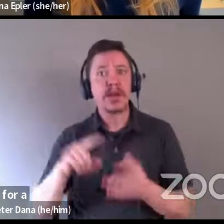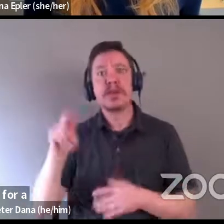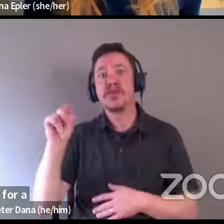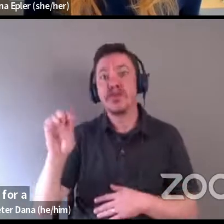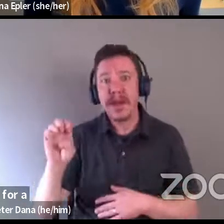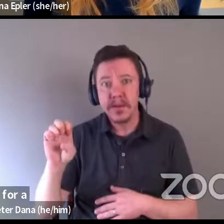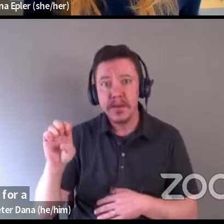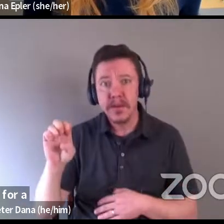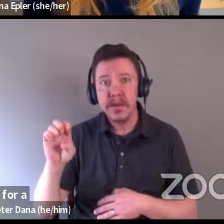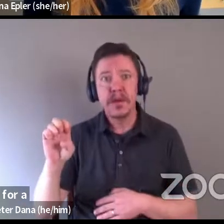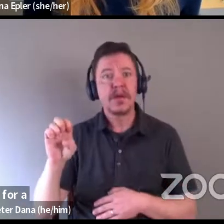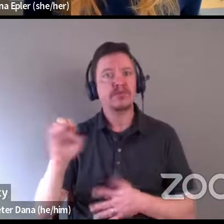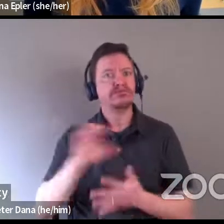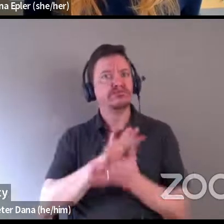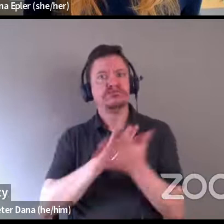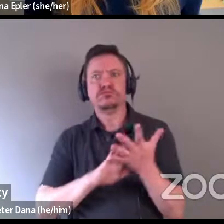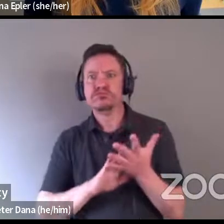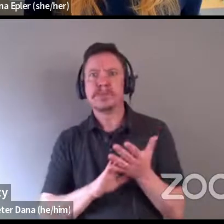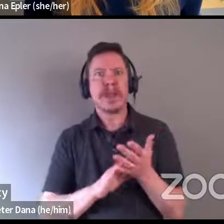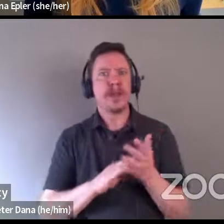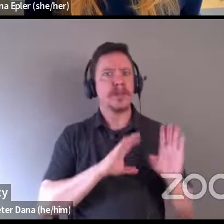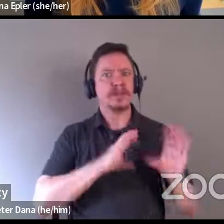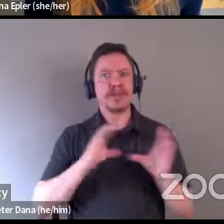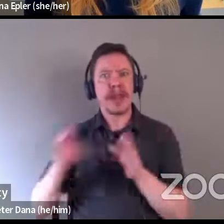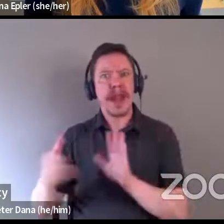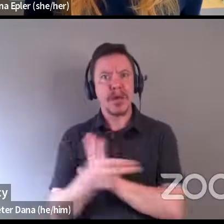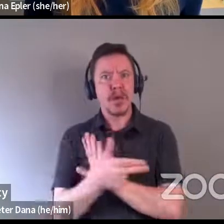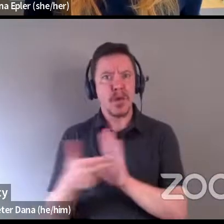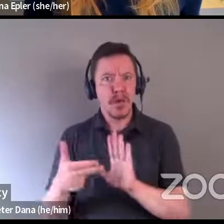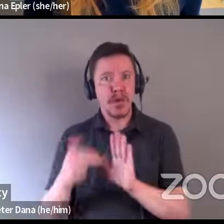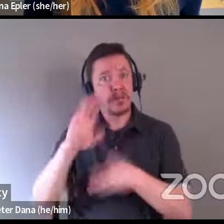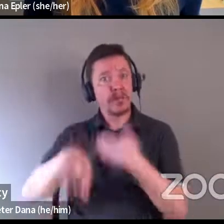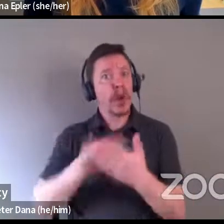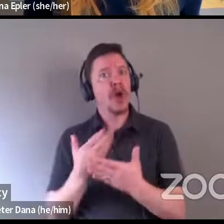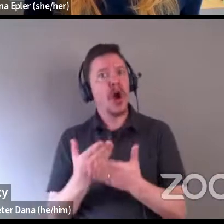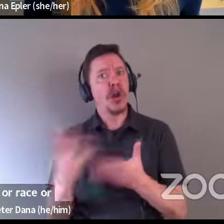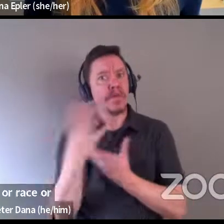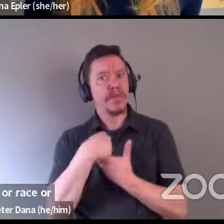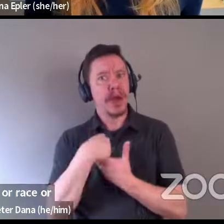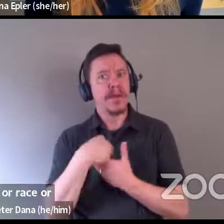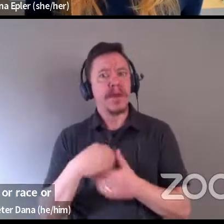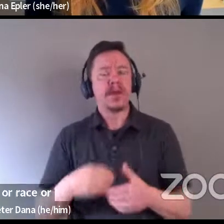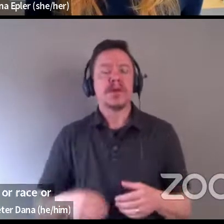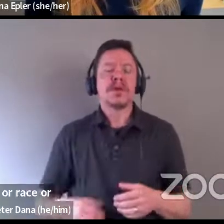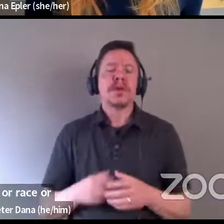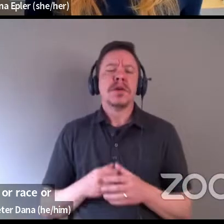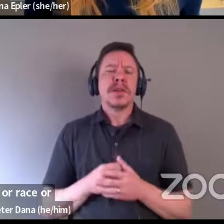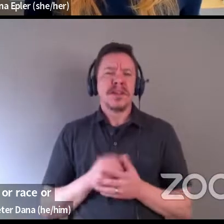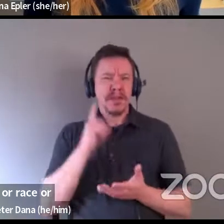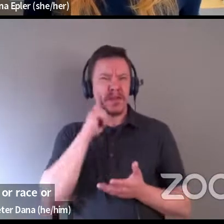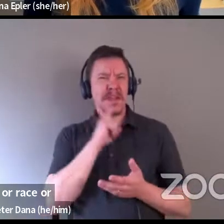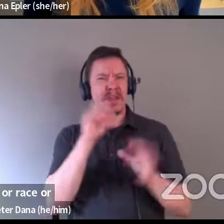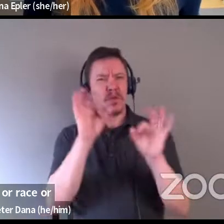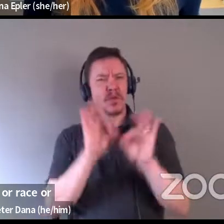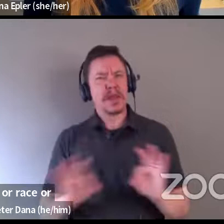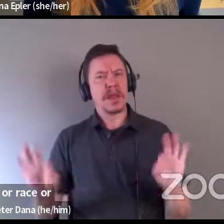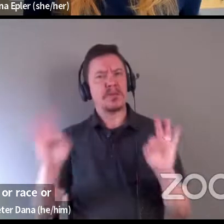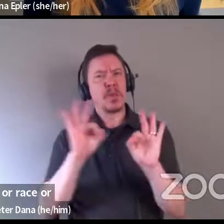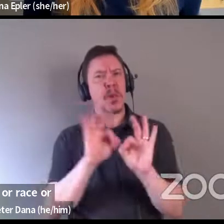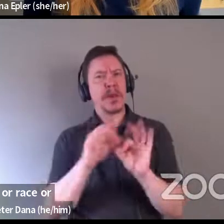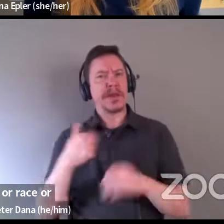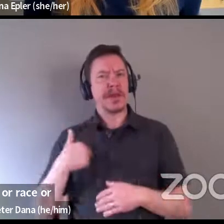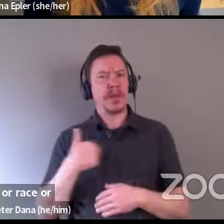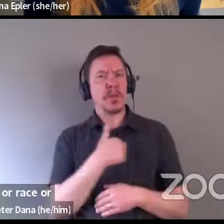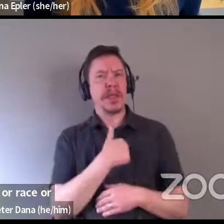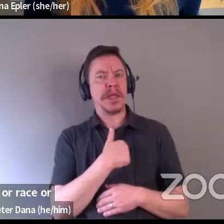or any other category, and all of the above, I think it's really important that we